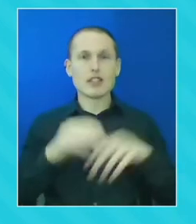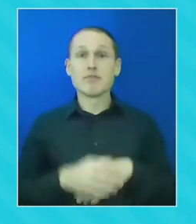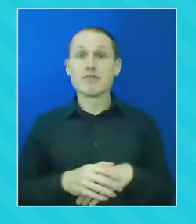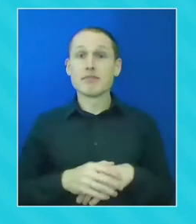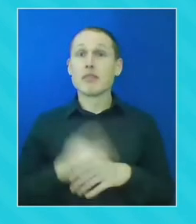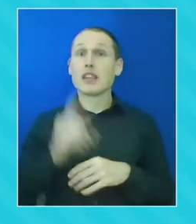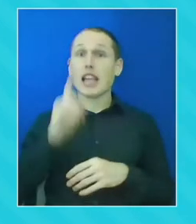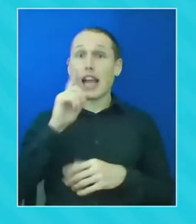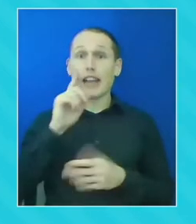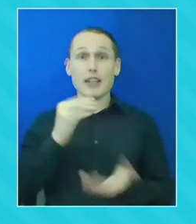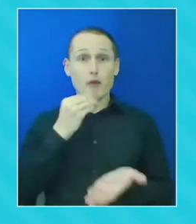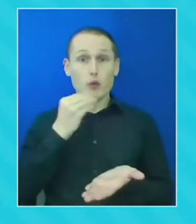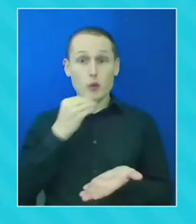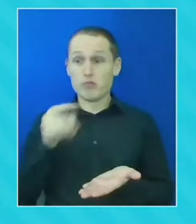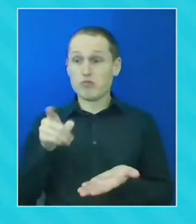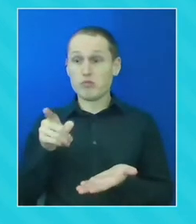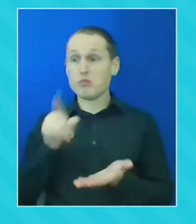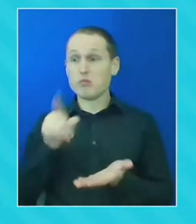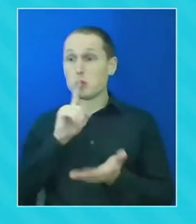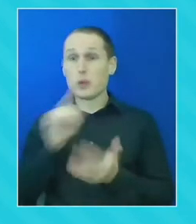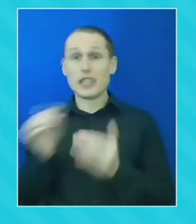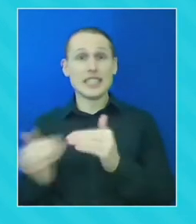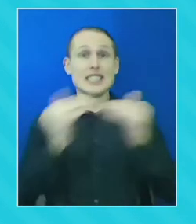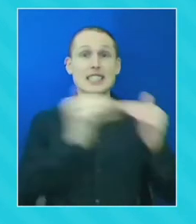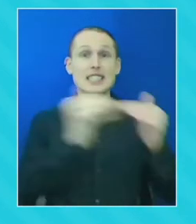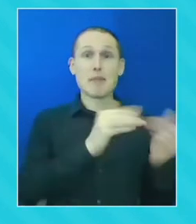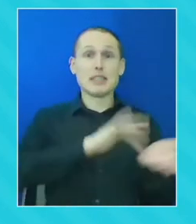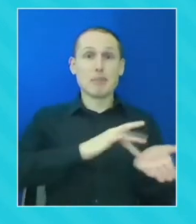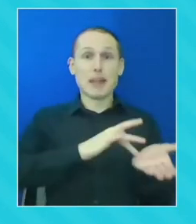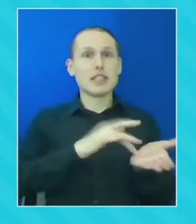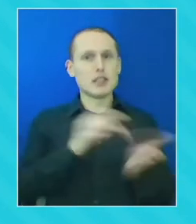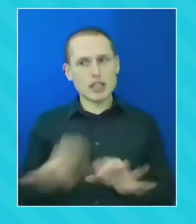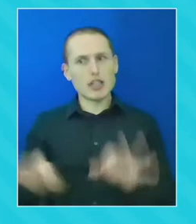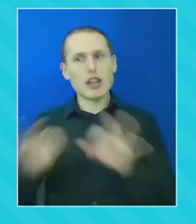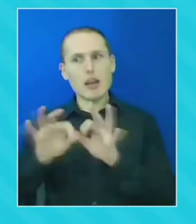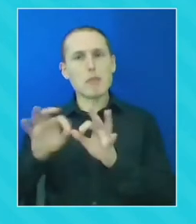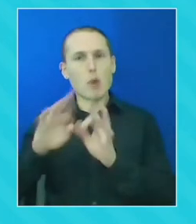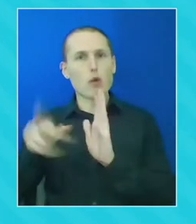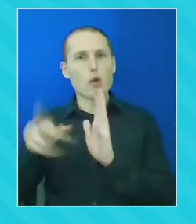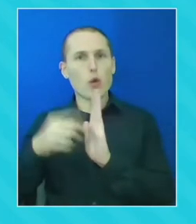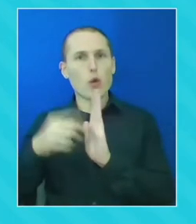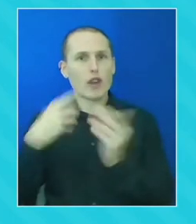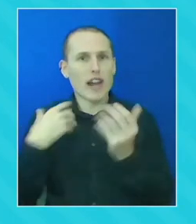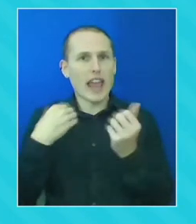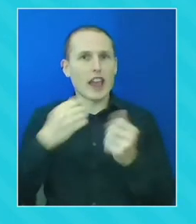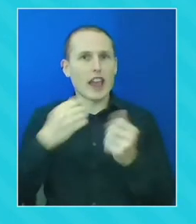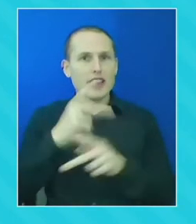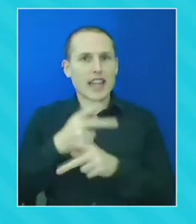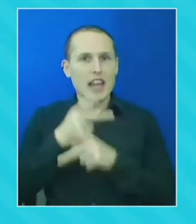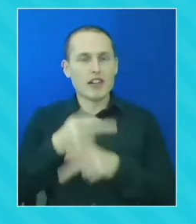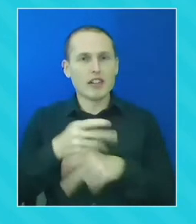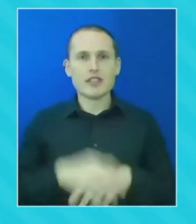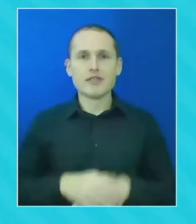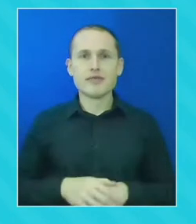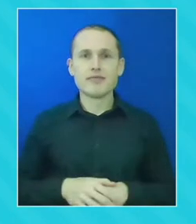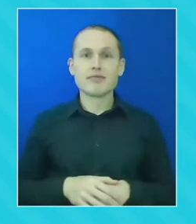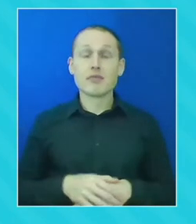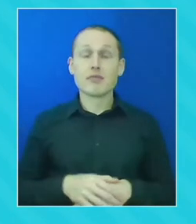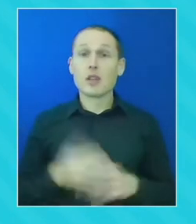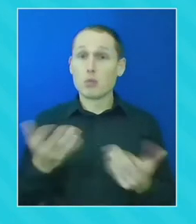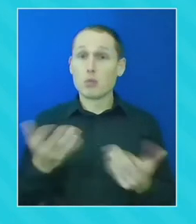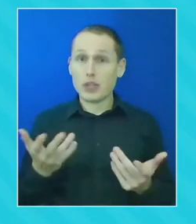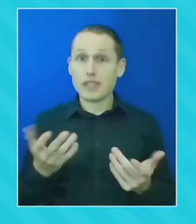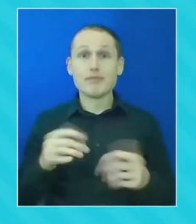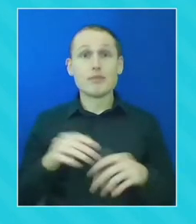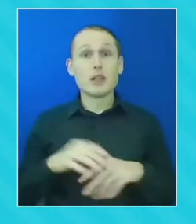is a critical part of good healthcare, and it deserves a chance throughout the life course of families. The reality is that in order